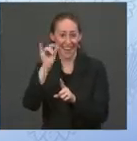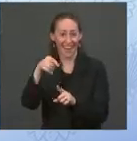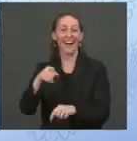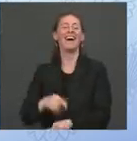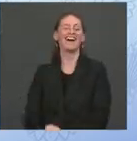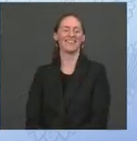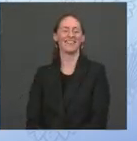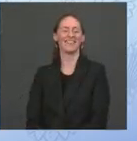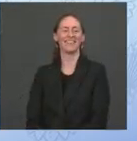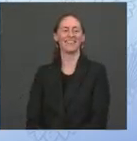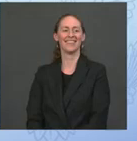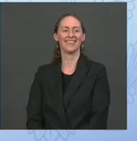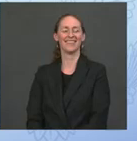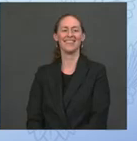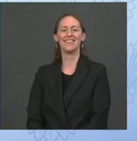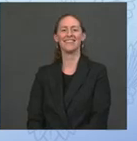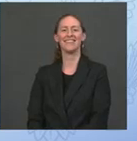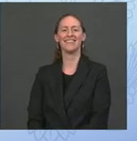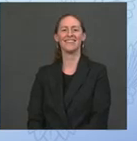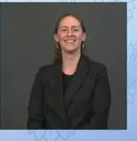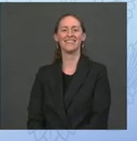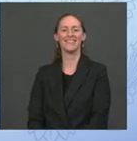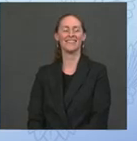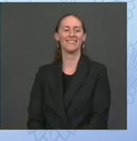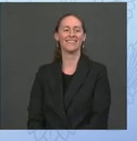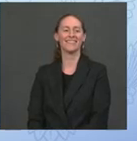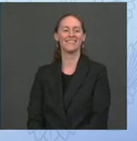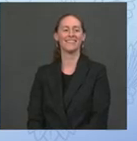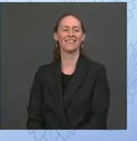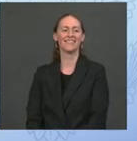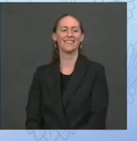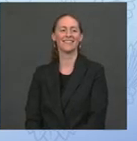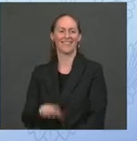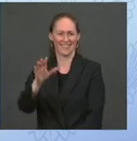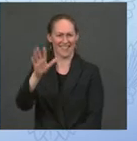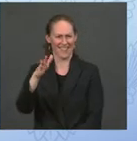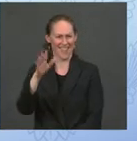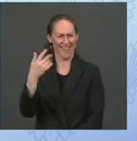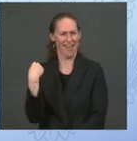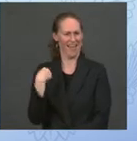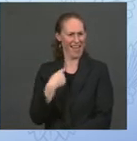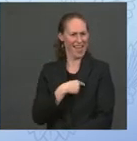You can see we're not at all proud of Delaware.